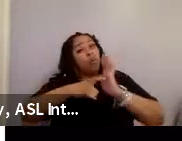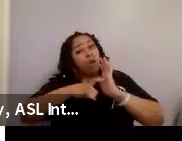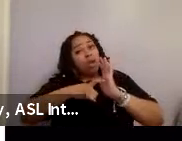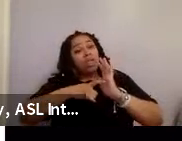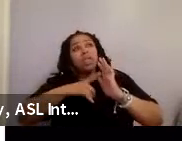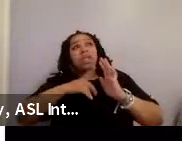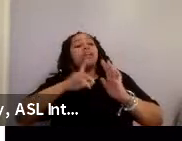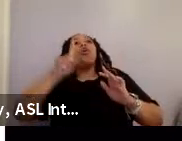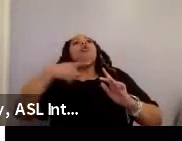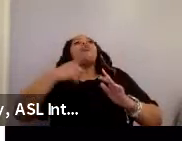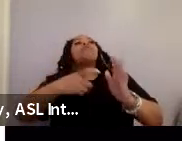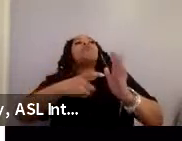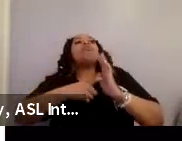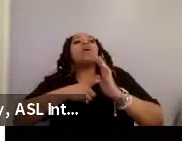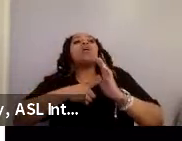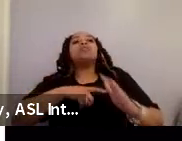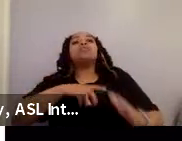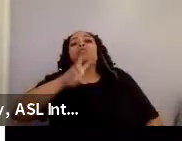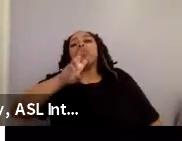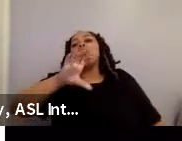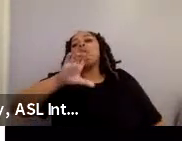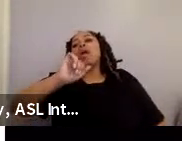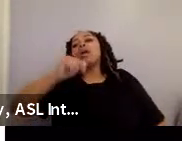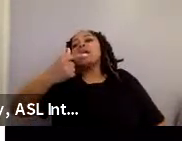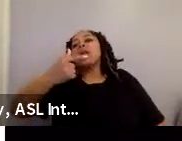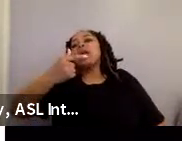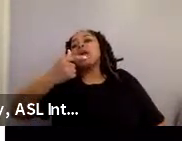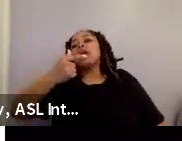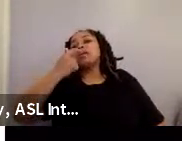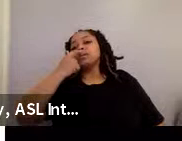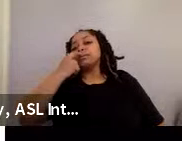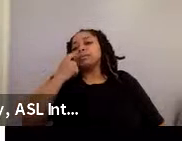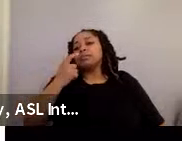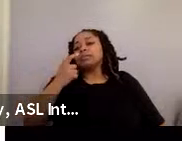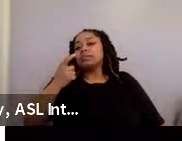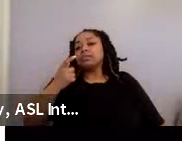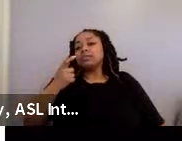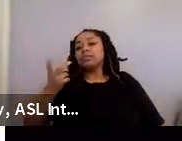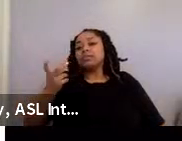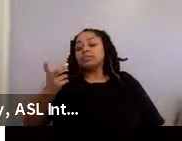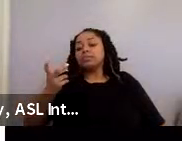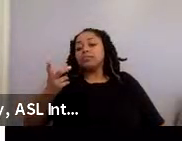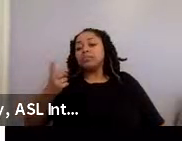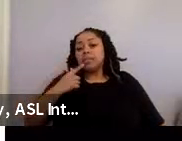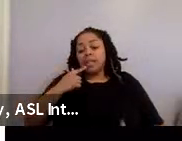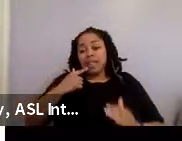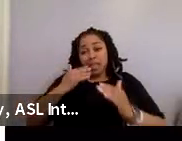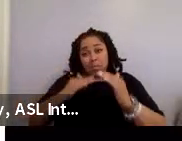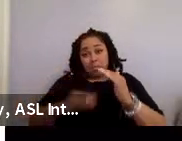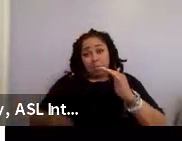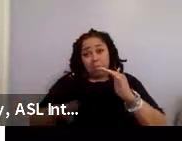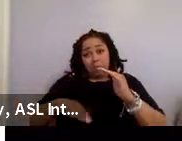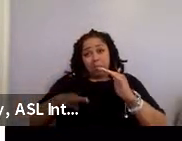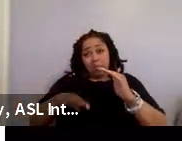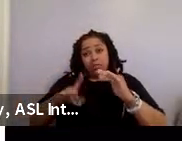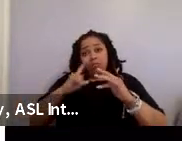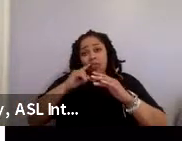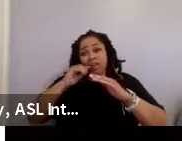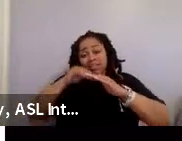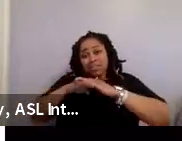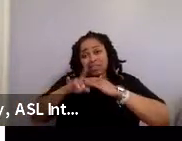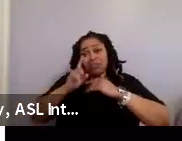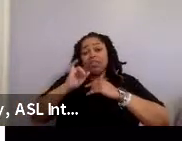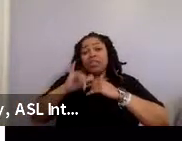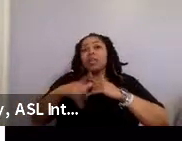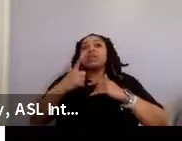merely requires what WCAG requires, which is to say that the minimal bar of accessibility for something like that